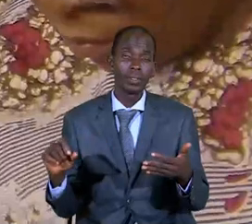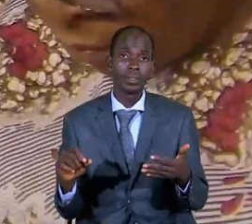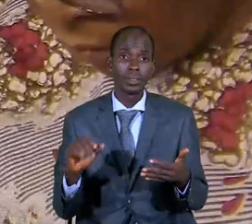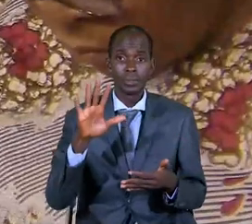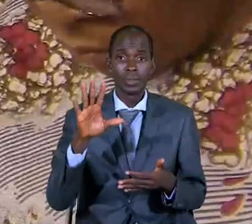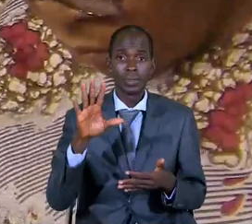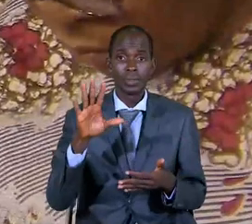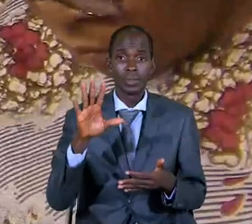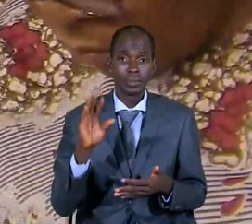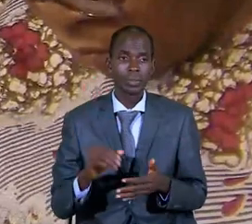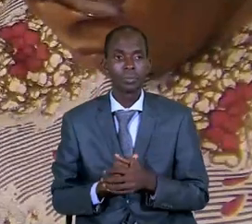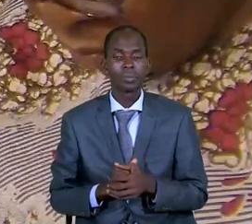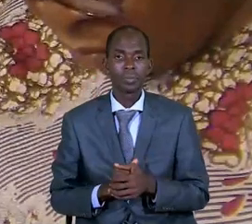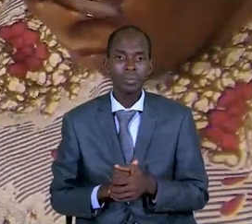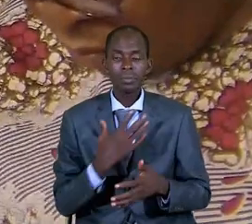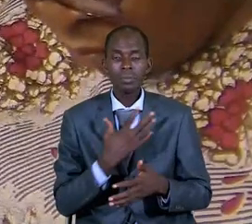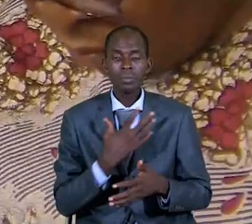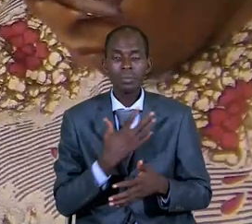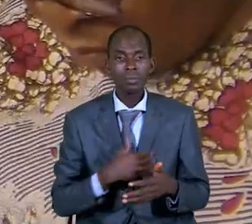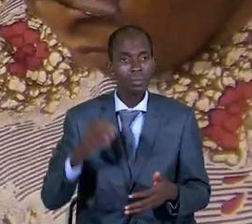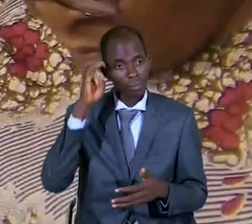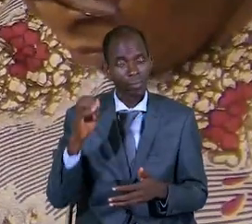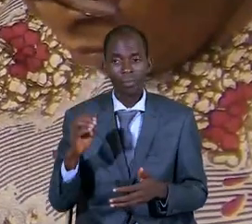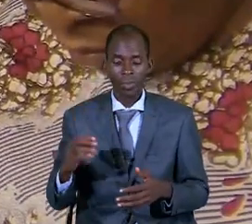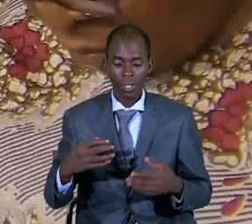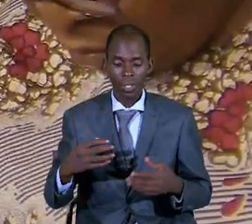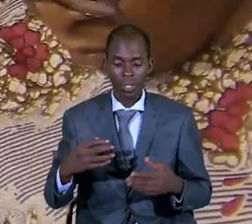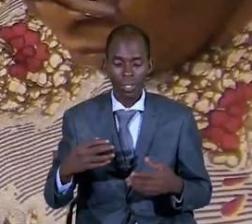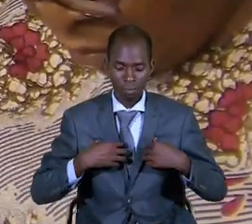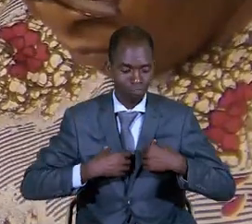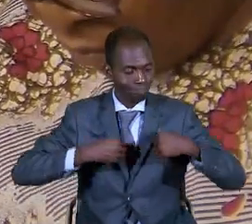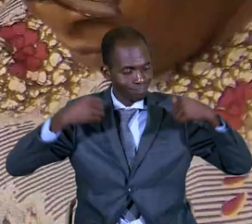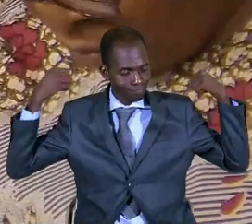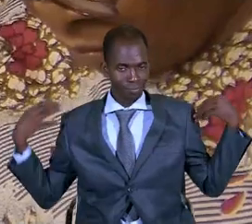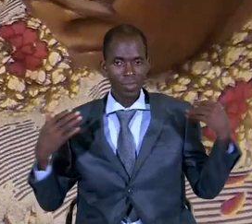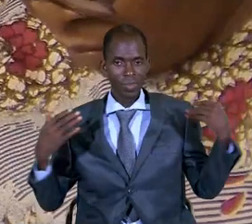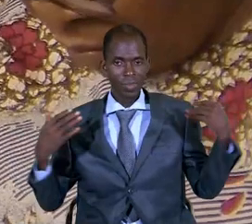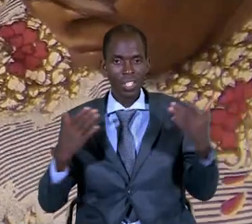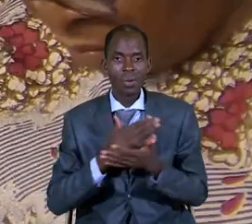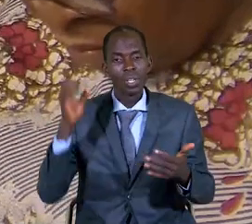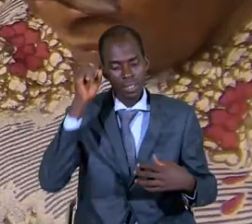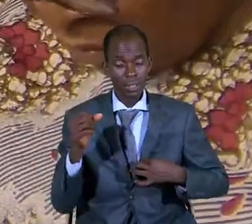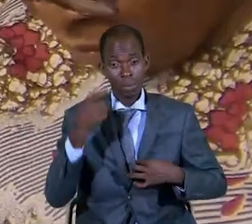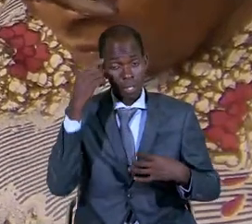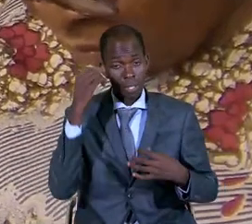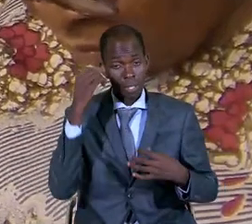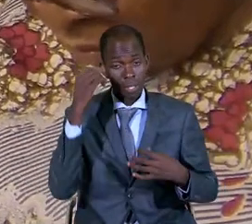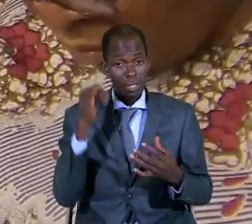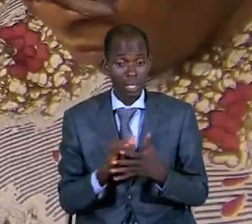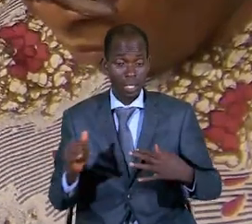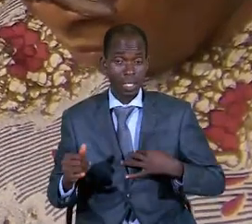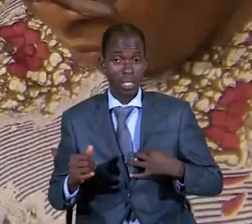verse 50, and he casting away his garment, because that garment told him of